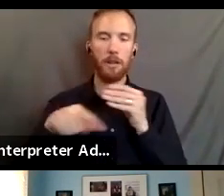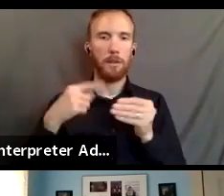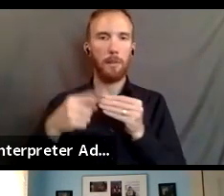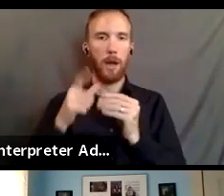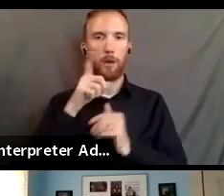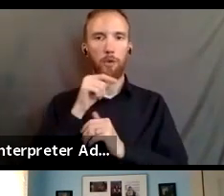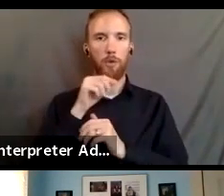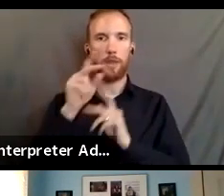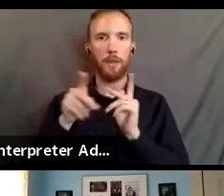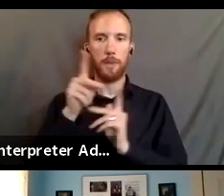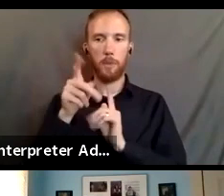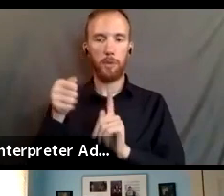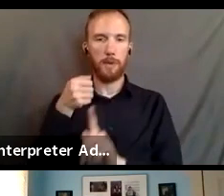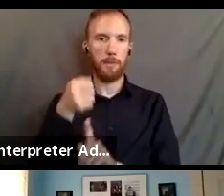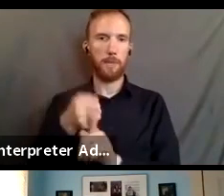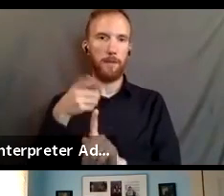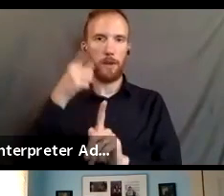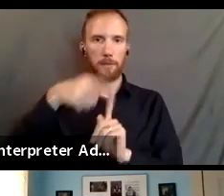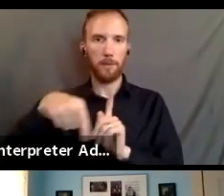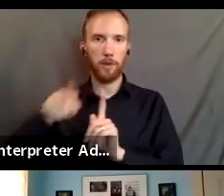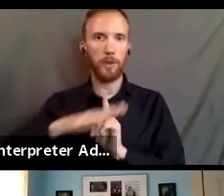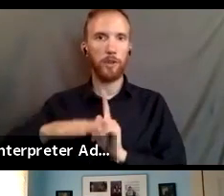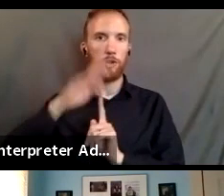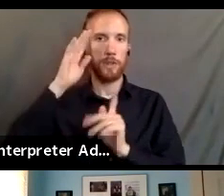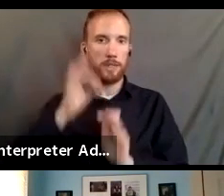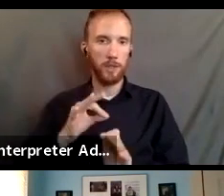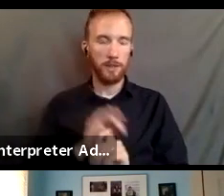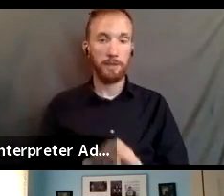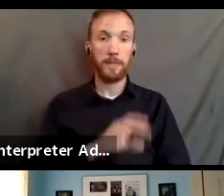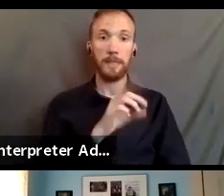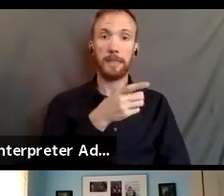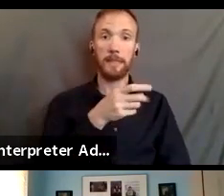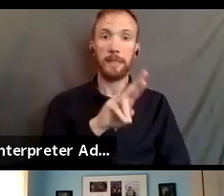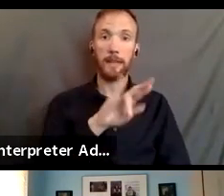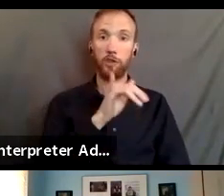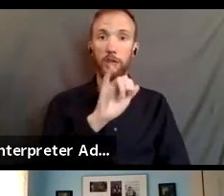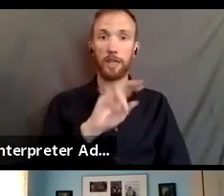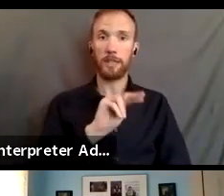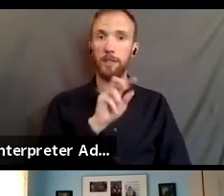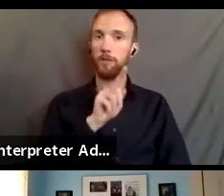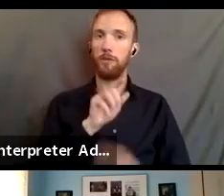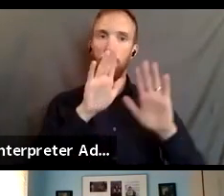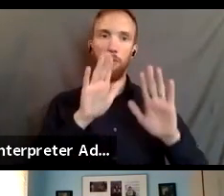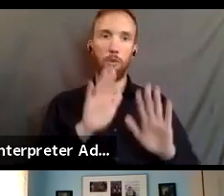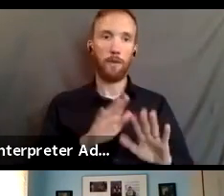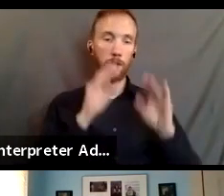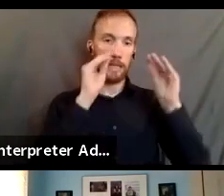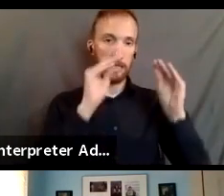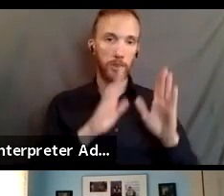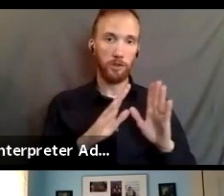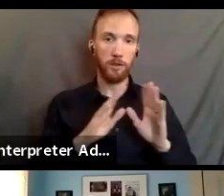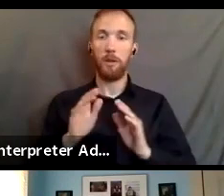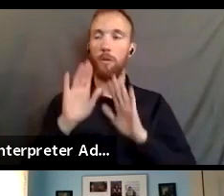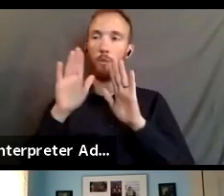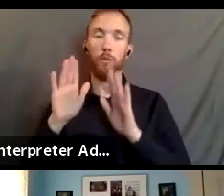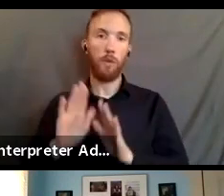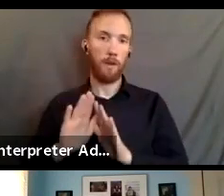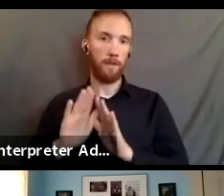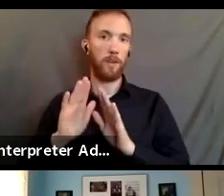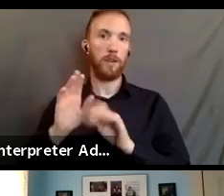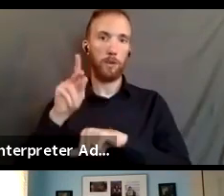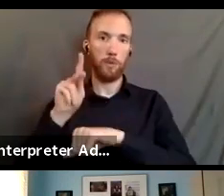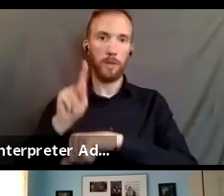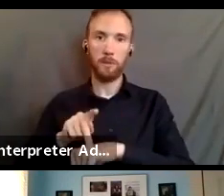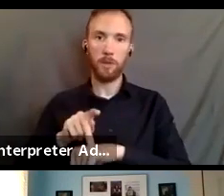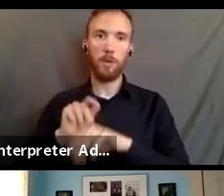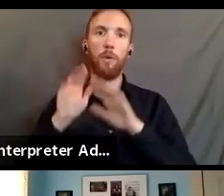dr jackson you are an excellent teacher an excellent principal and a network chief